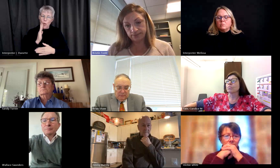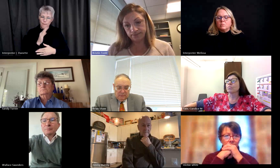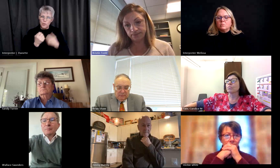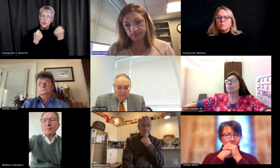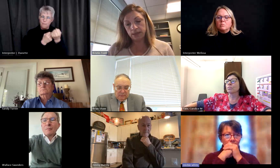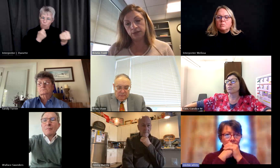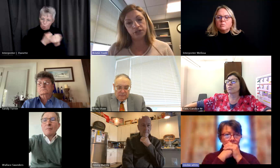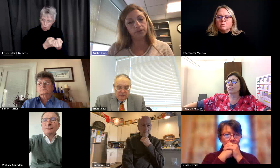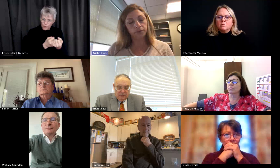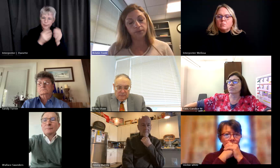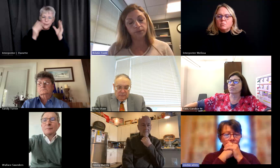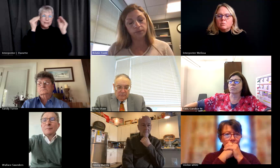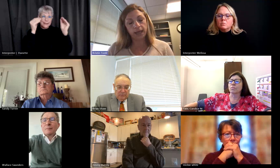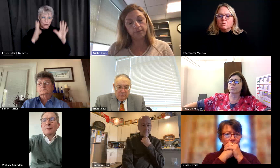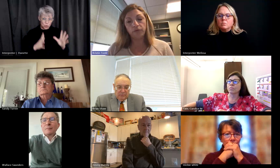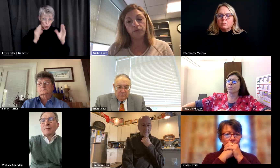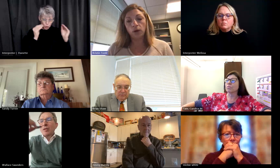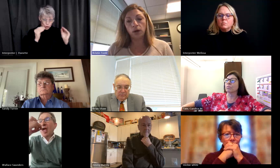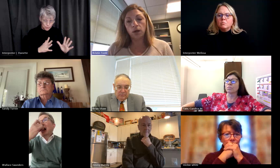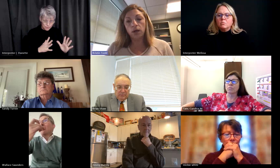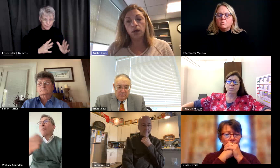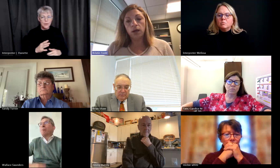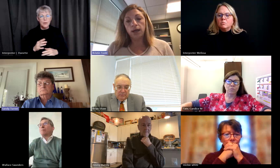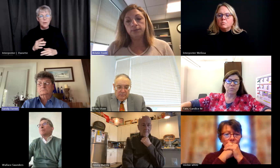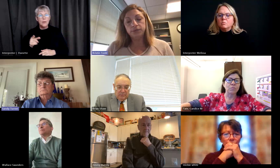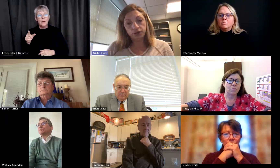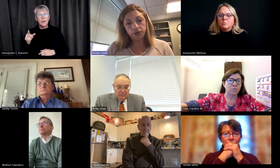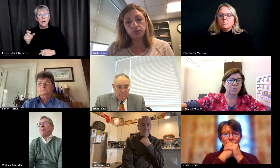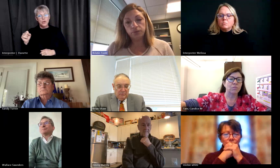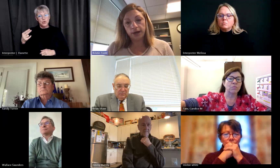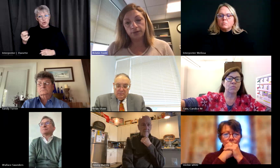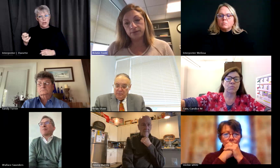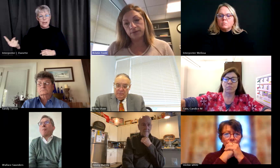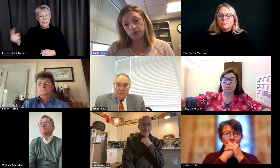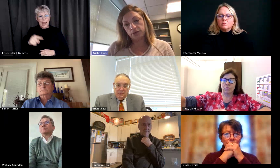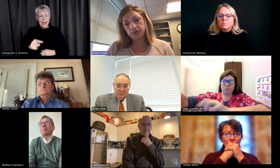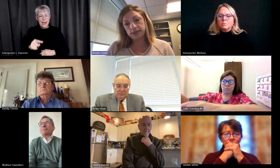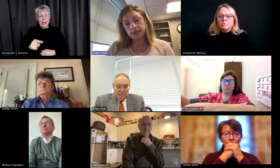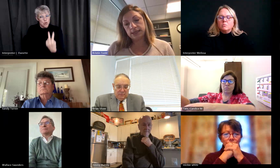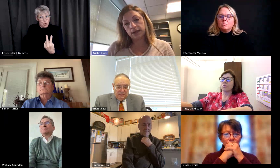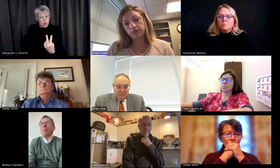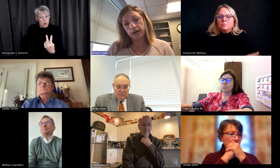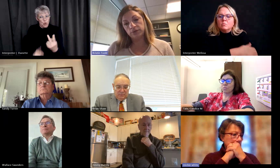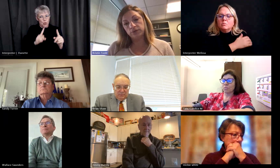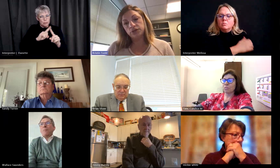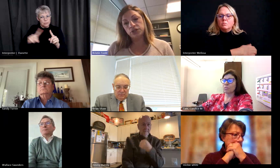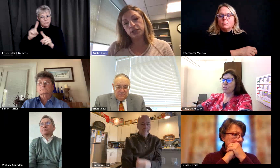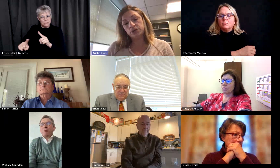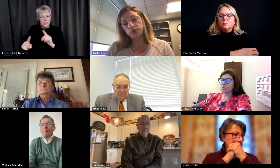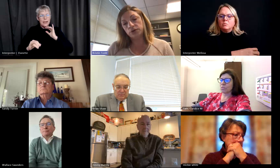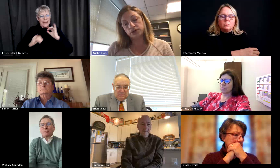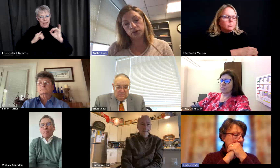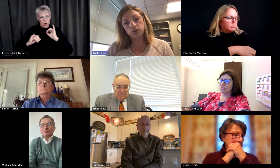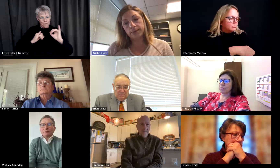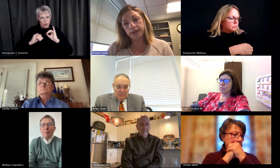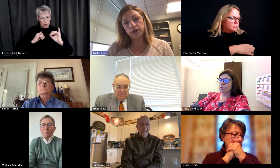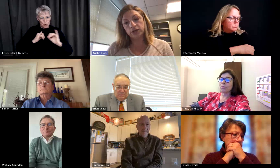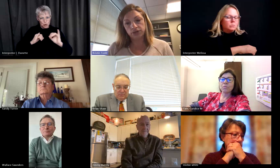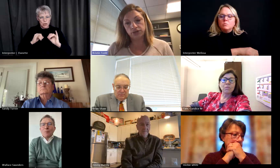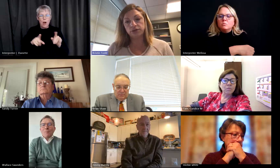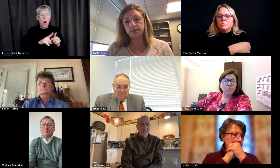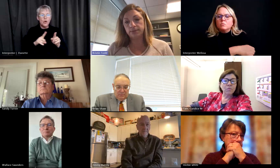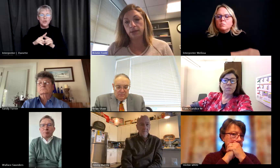teachers. She came for 2 rounds of interviews. In the second round, she toured our school,